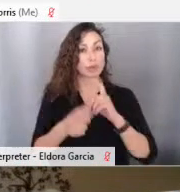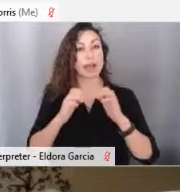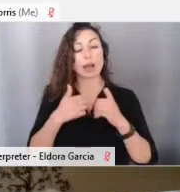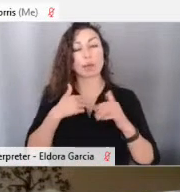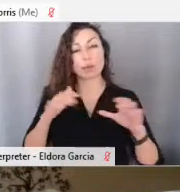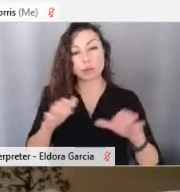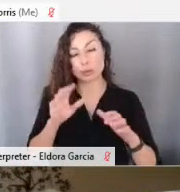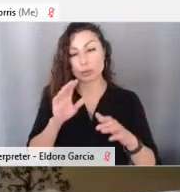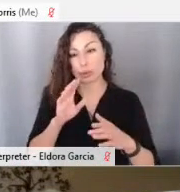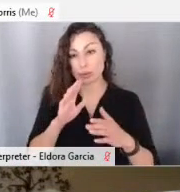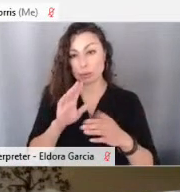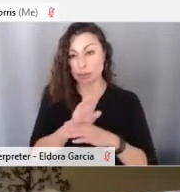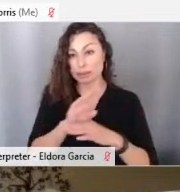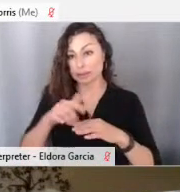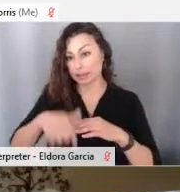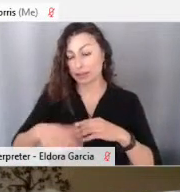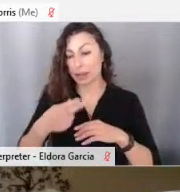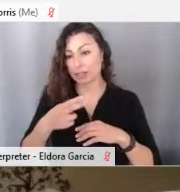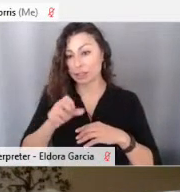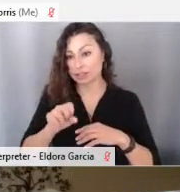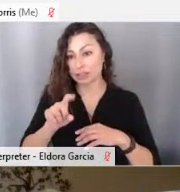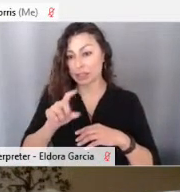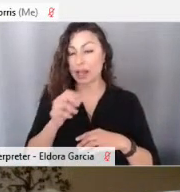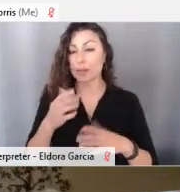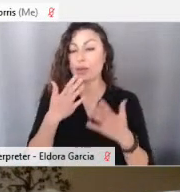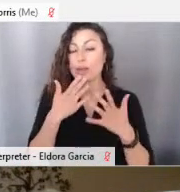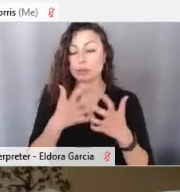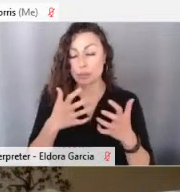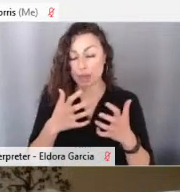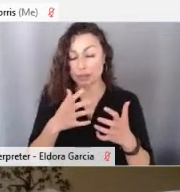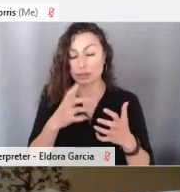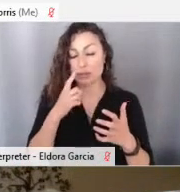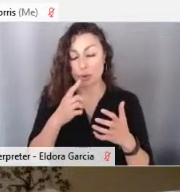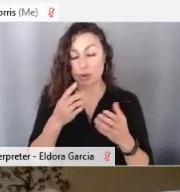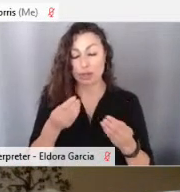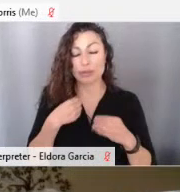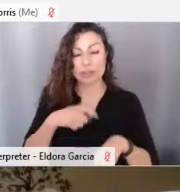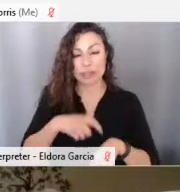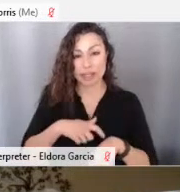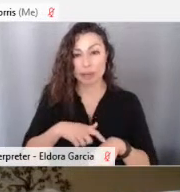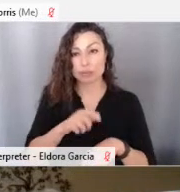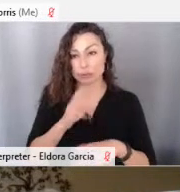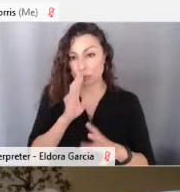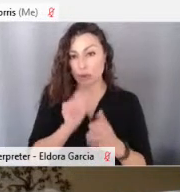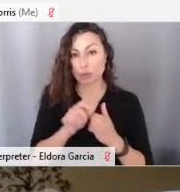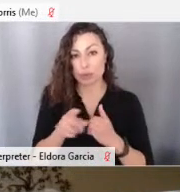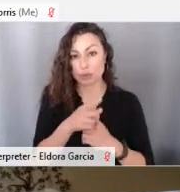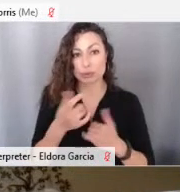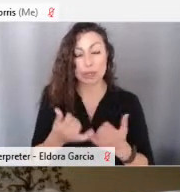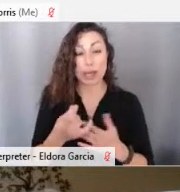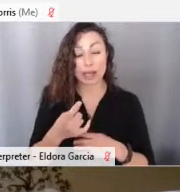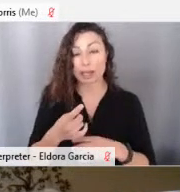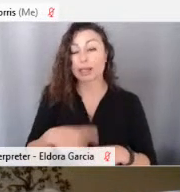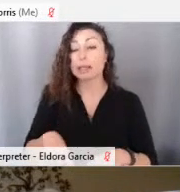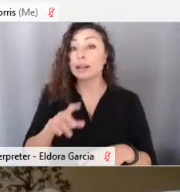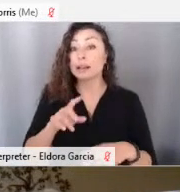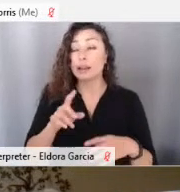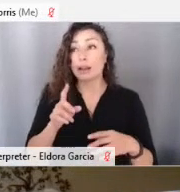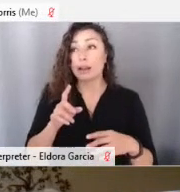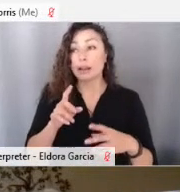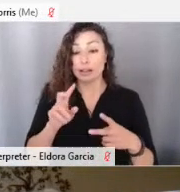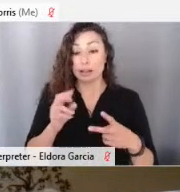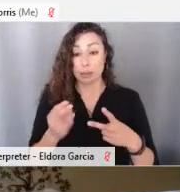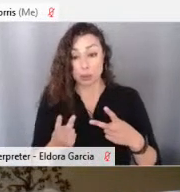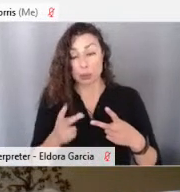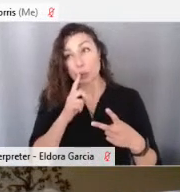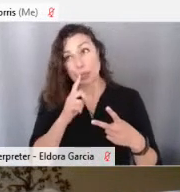business at HSD, and we appreciate you giving us the time to talk to you today. Number two, I should have had this be the first thing,